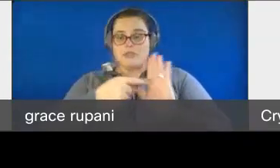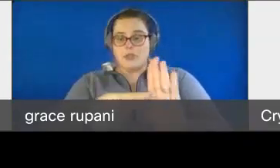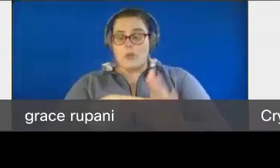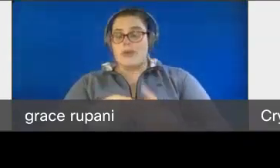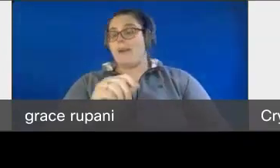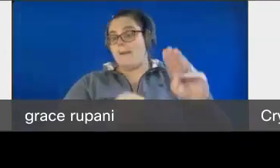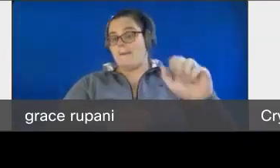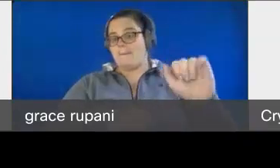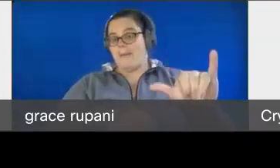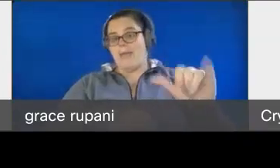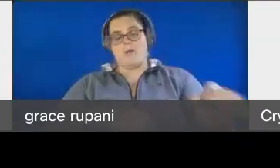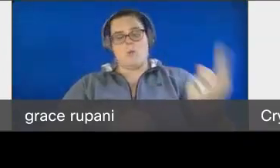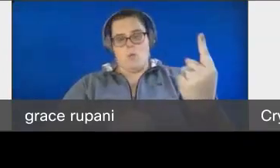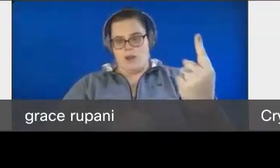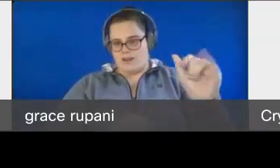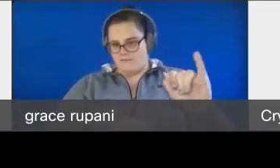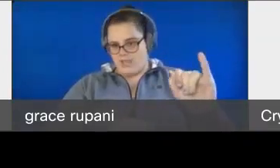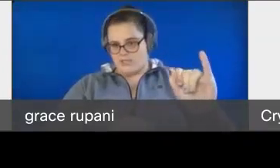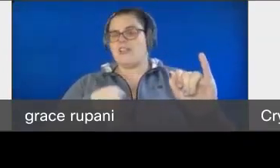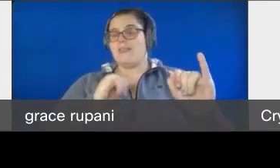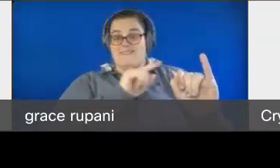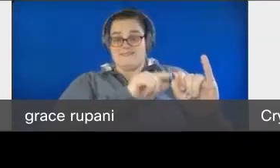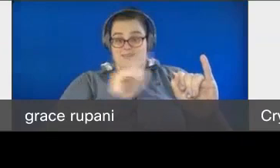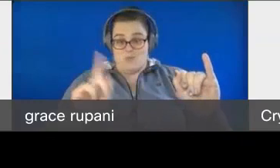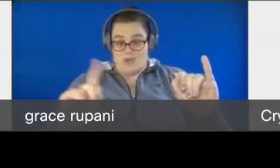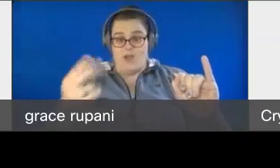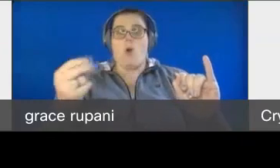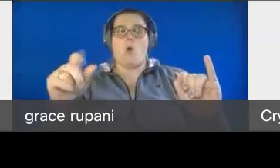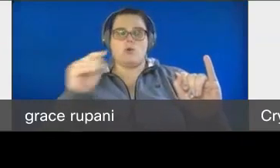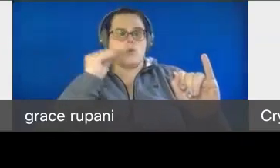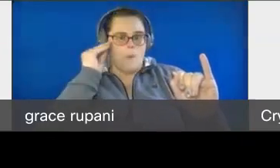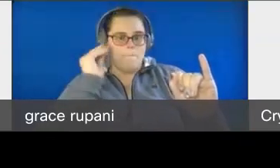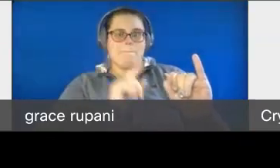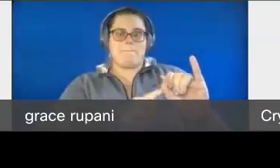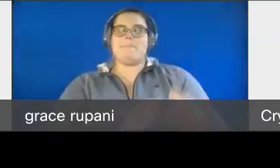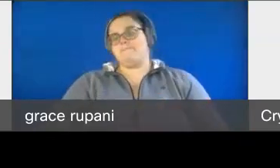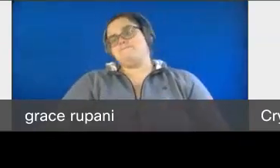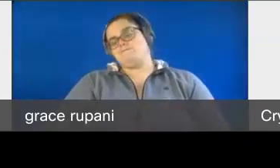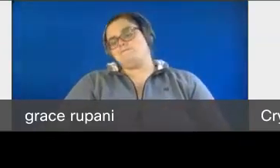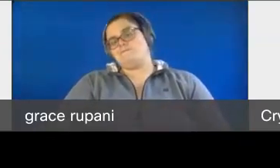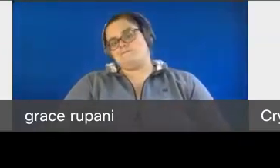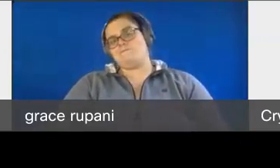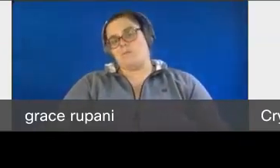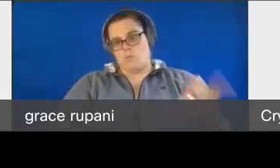1 infection, as I mentioned before, was in a host home, so it did not fall into any of the categories listed above.